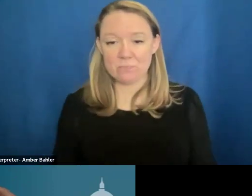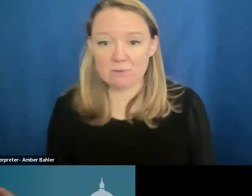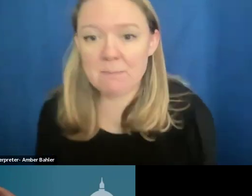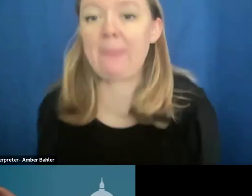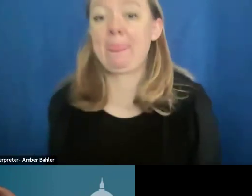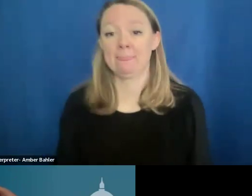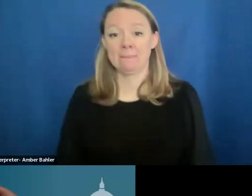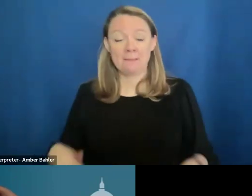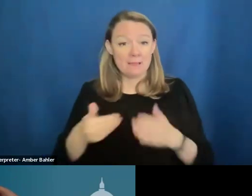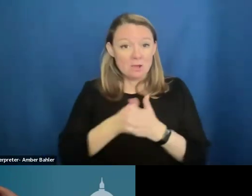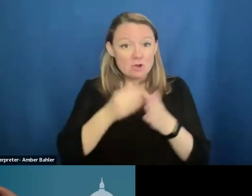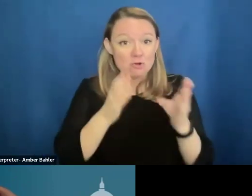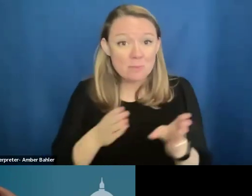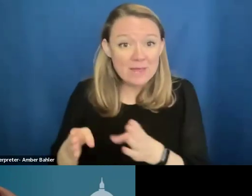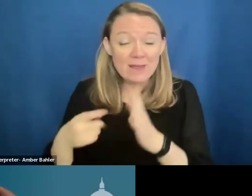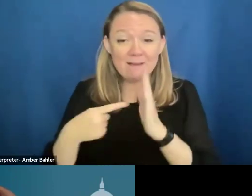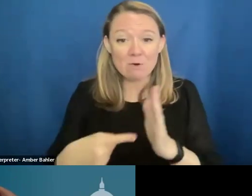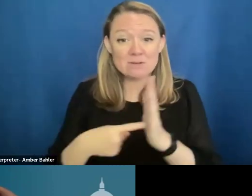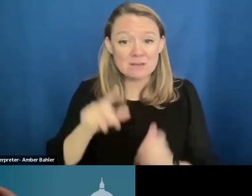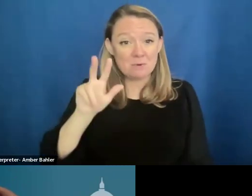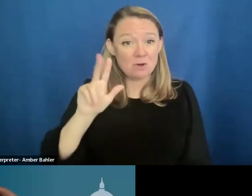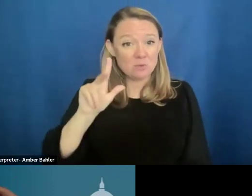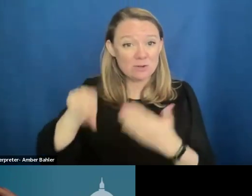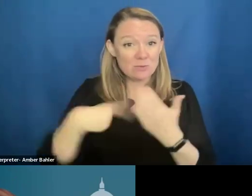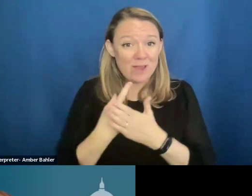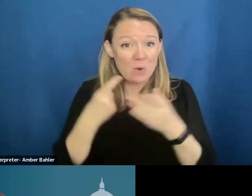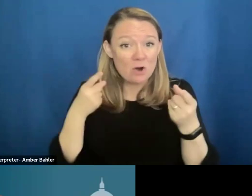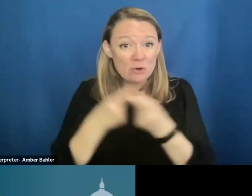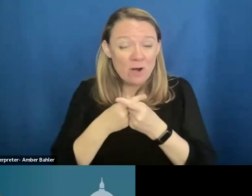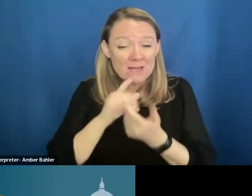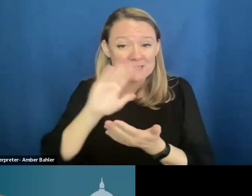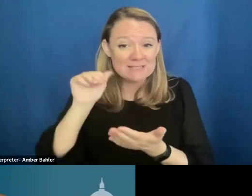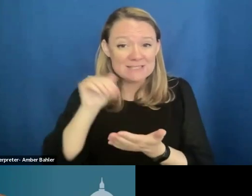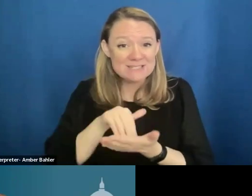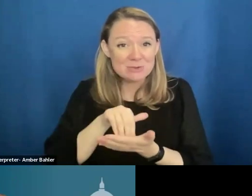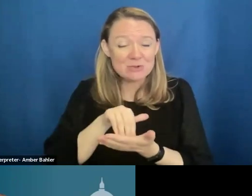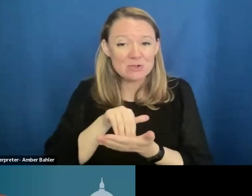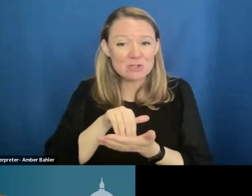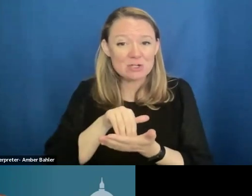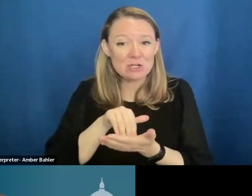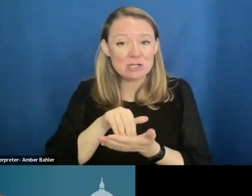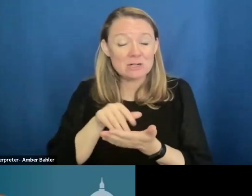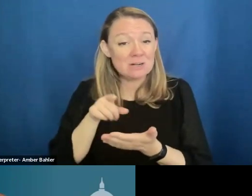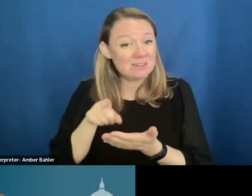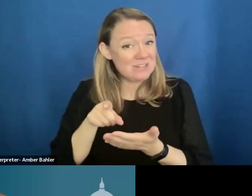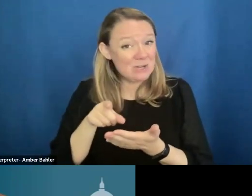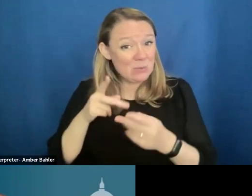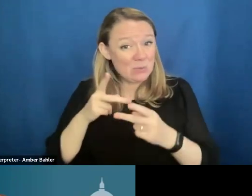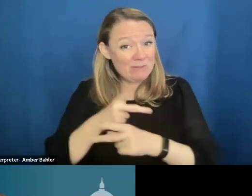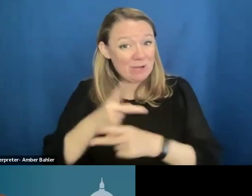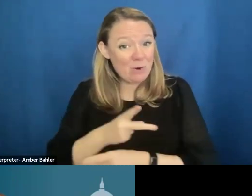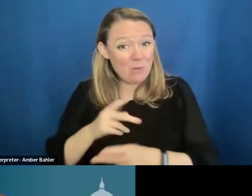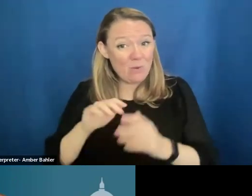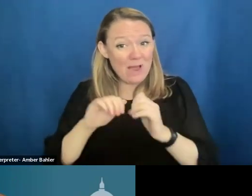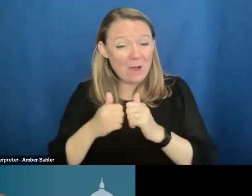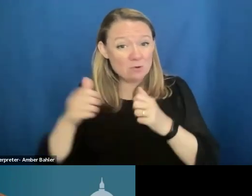23-hour crisis centers. I don't know that we've really figured out how to bring all these components together to truly have a no